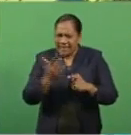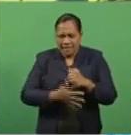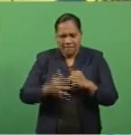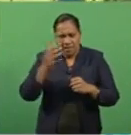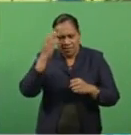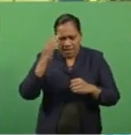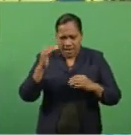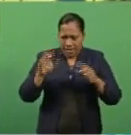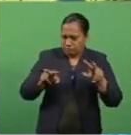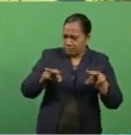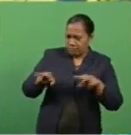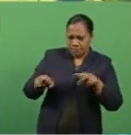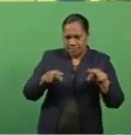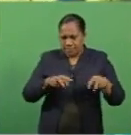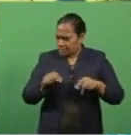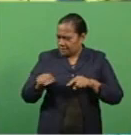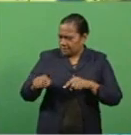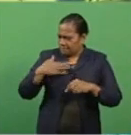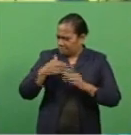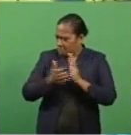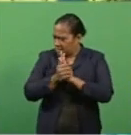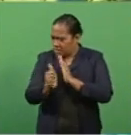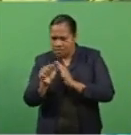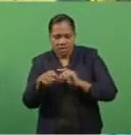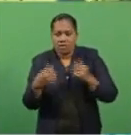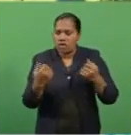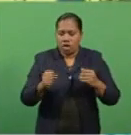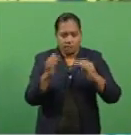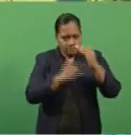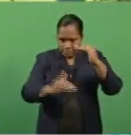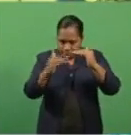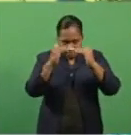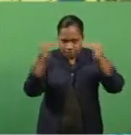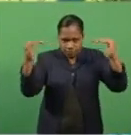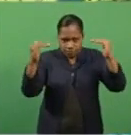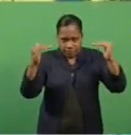no matter what. Stick to your ethics.